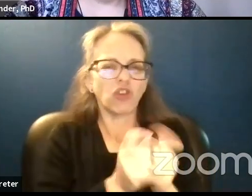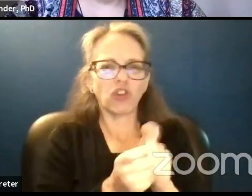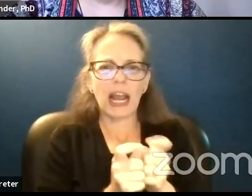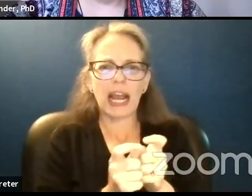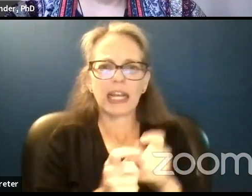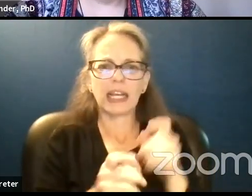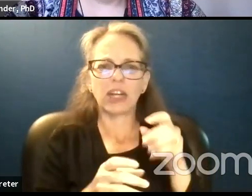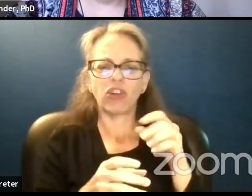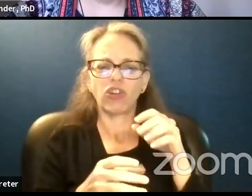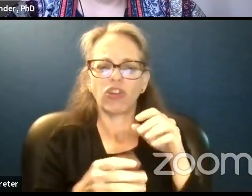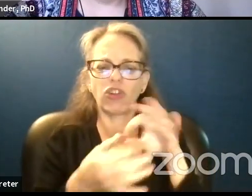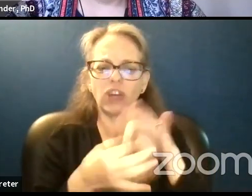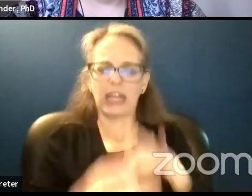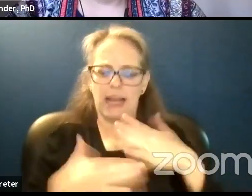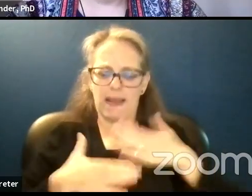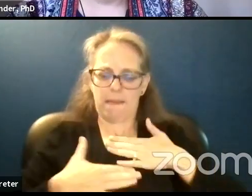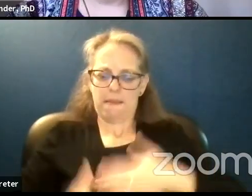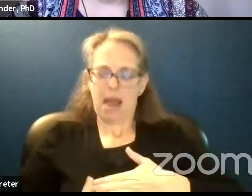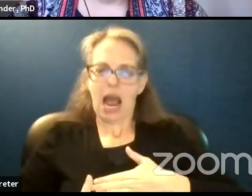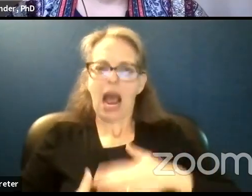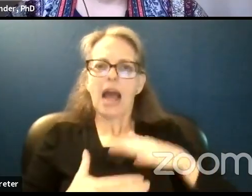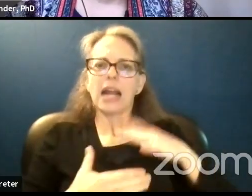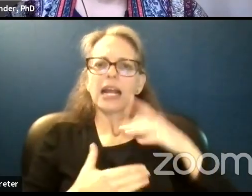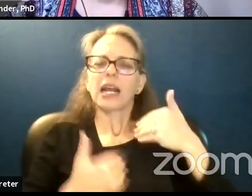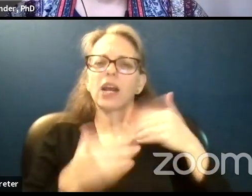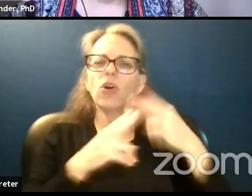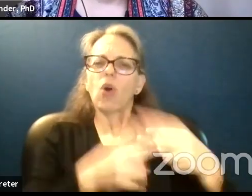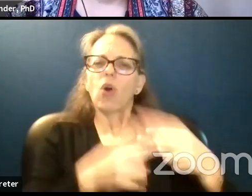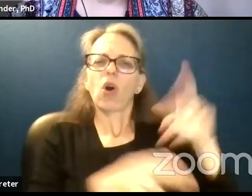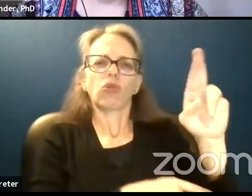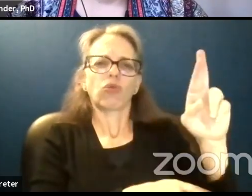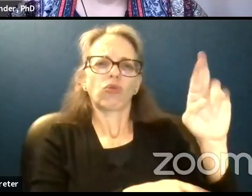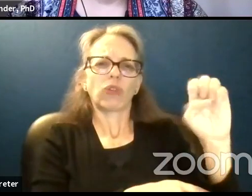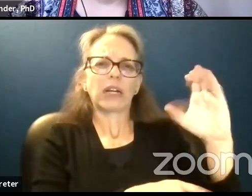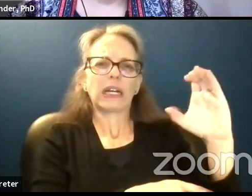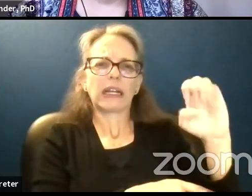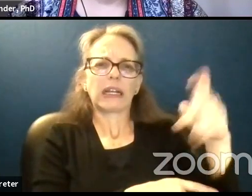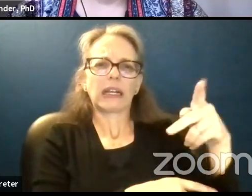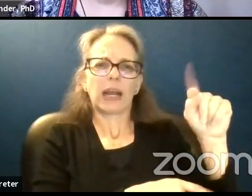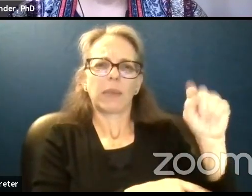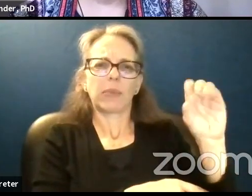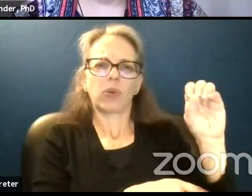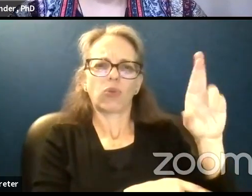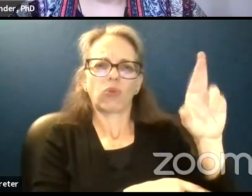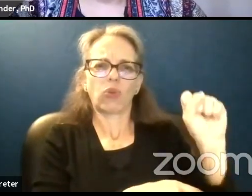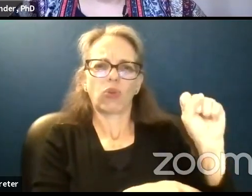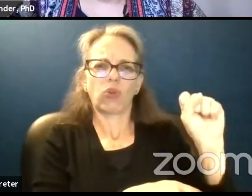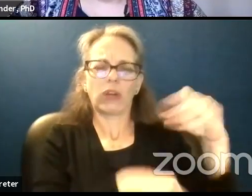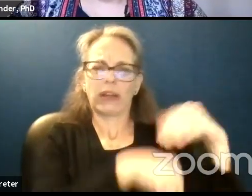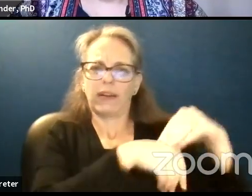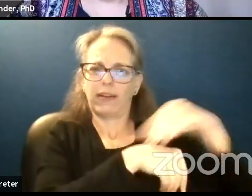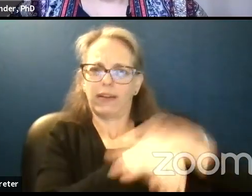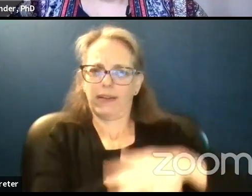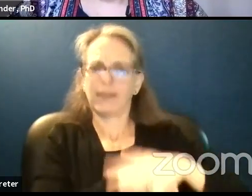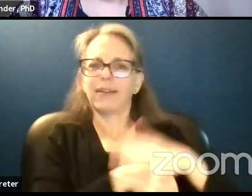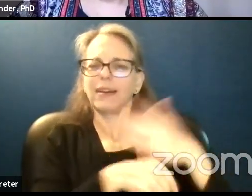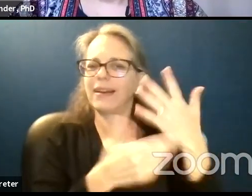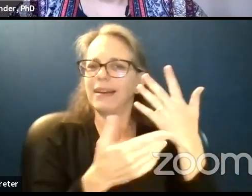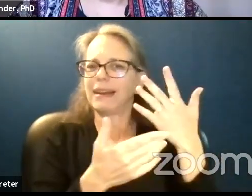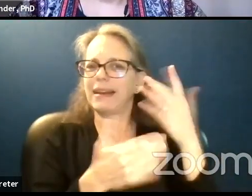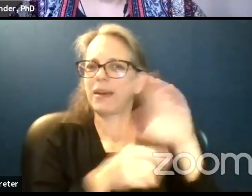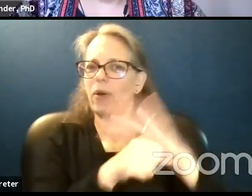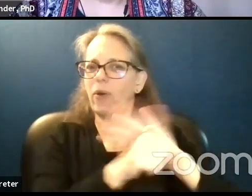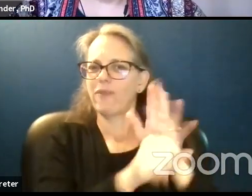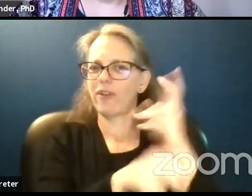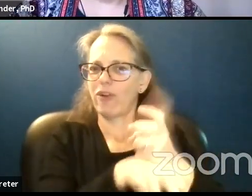to get into at high altitudes. But that's still a question mark. We need to know more about it. Yeah, so a lot of question marks, which means you've asked